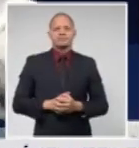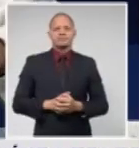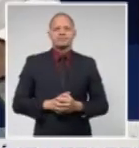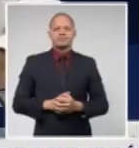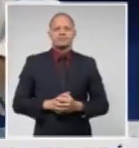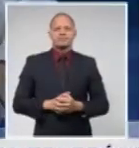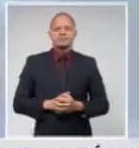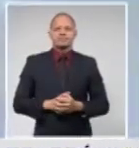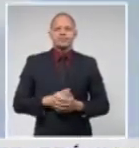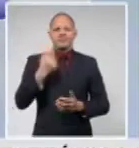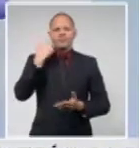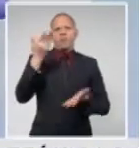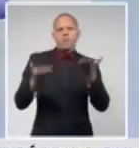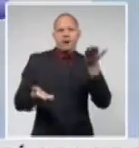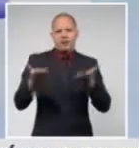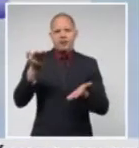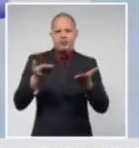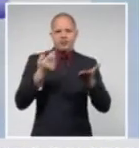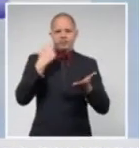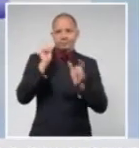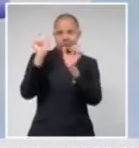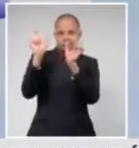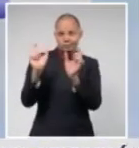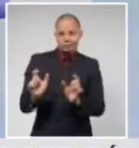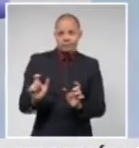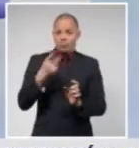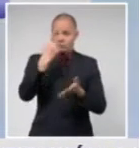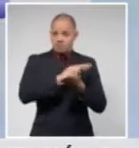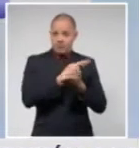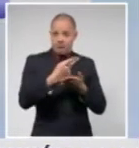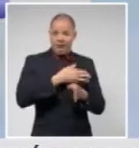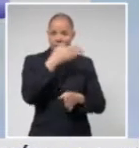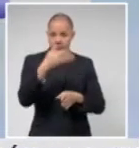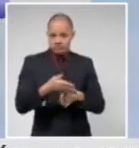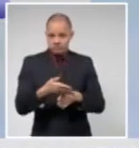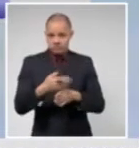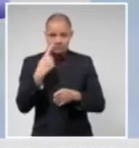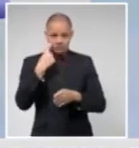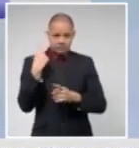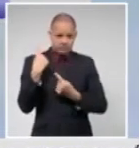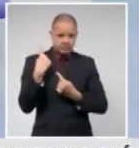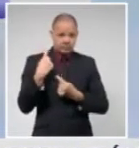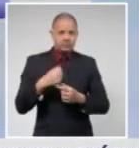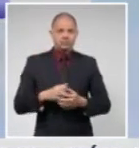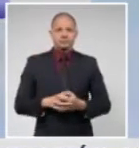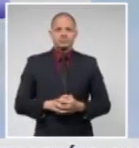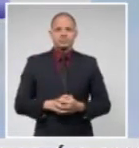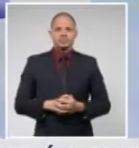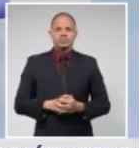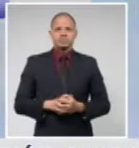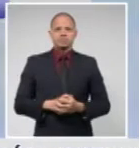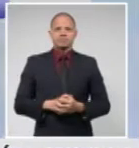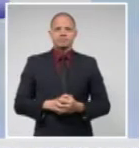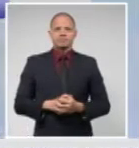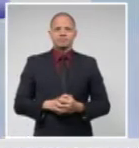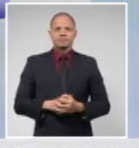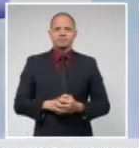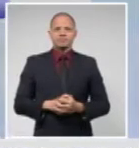Ávila has the highest confirmed case rate per 100,000 inhabitants over the last 15